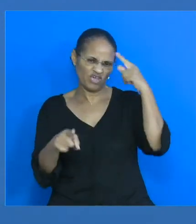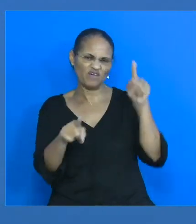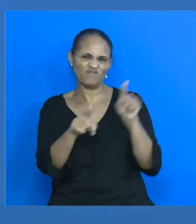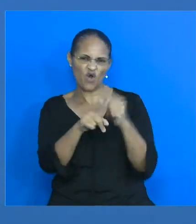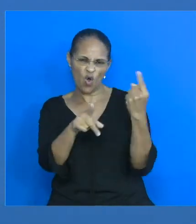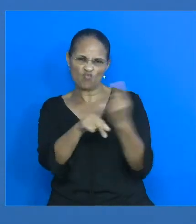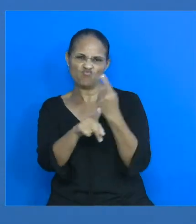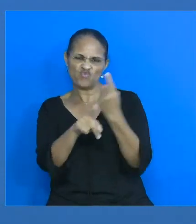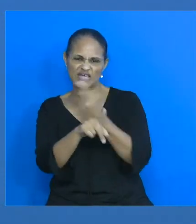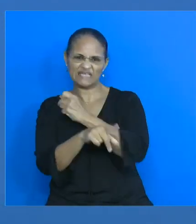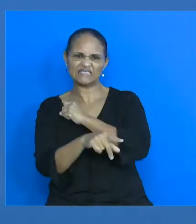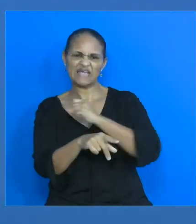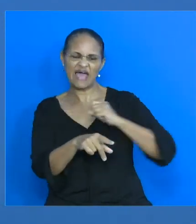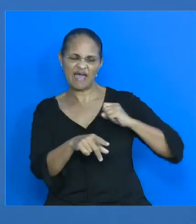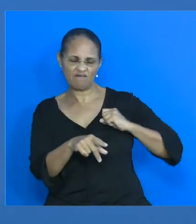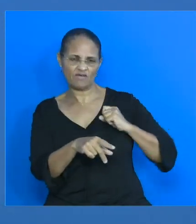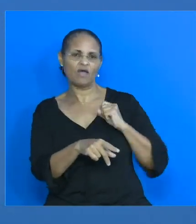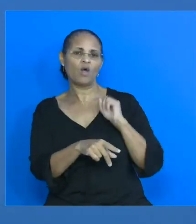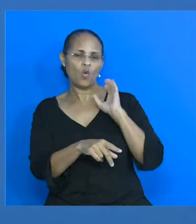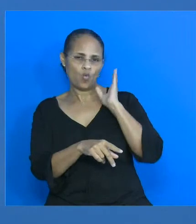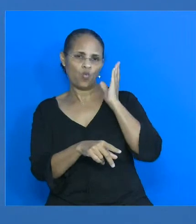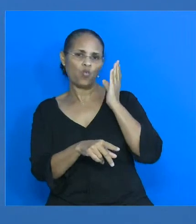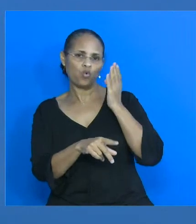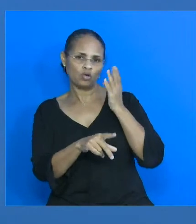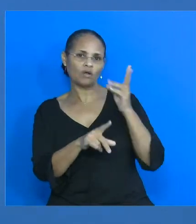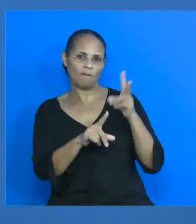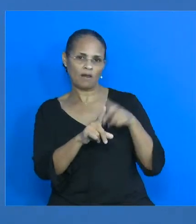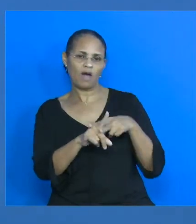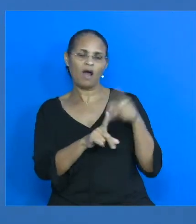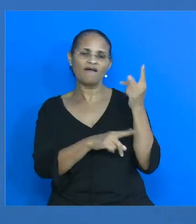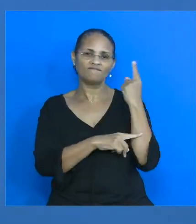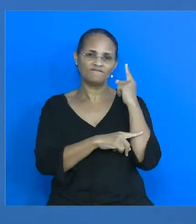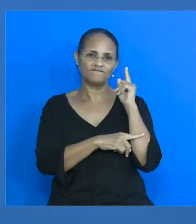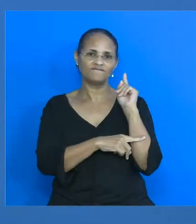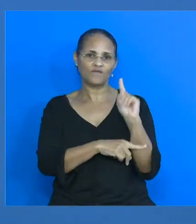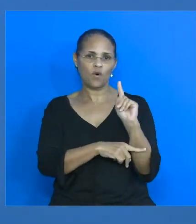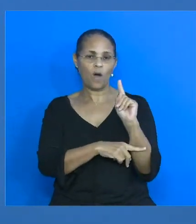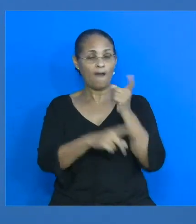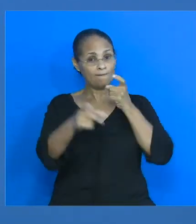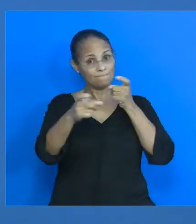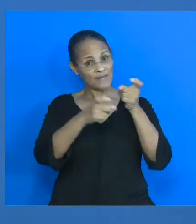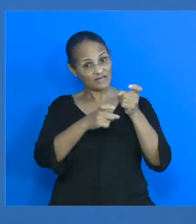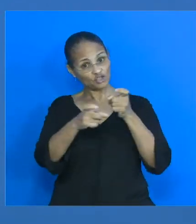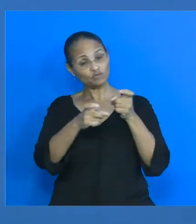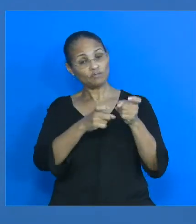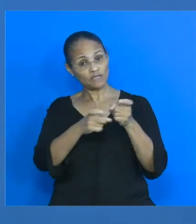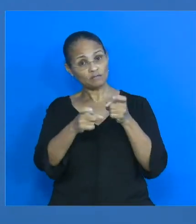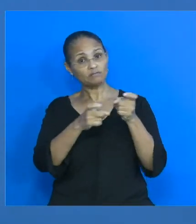staff, and Employment Act, I think, would apply for management.